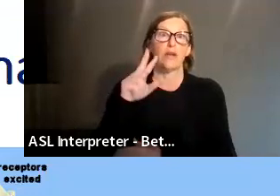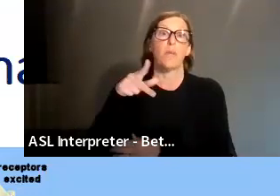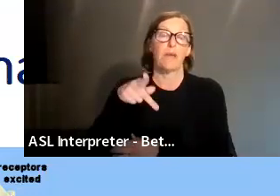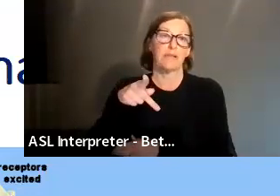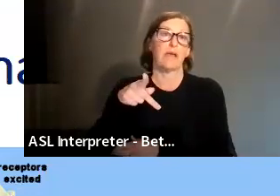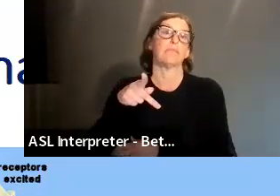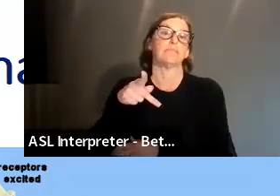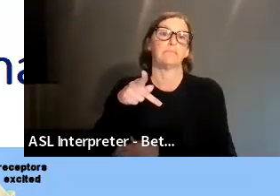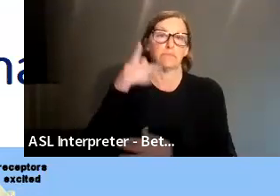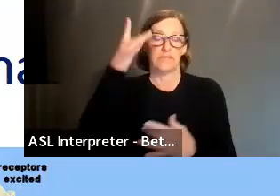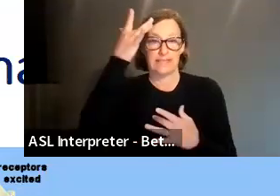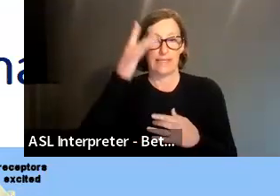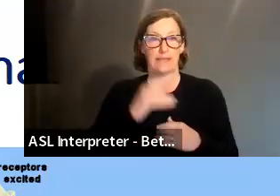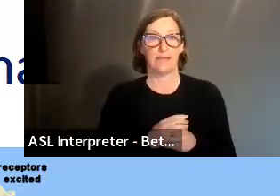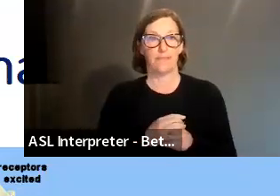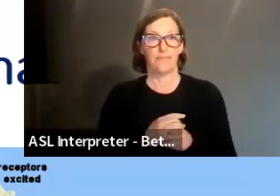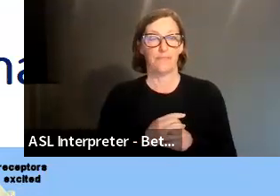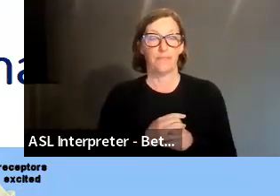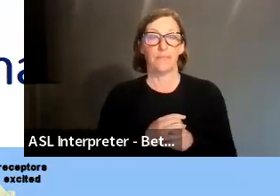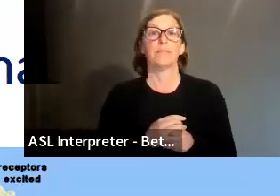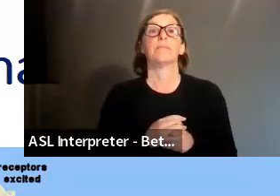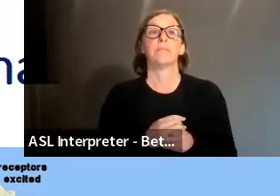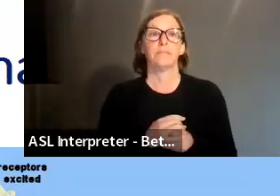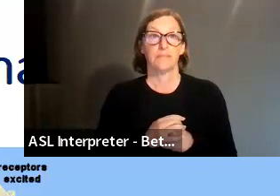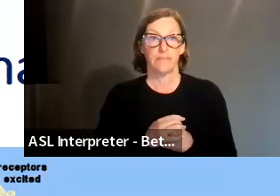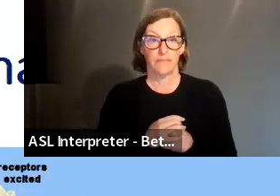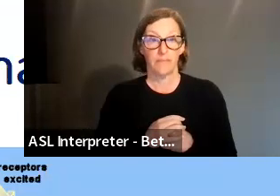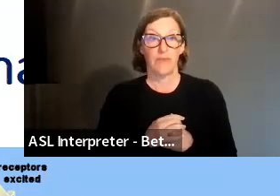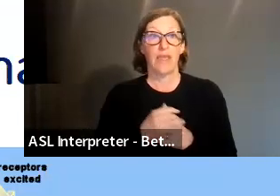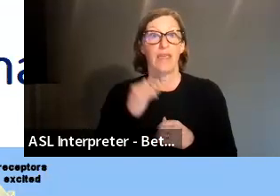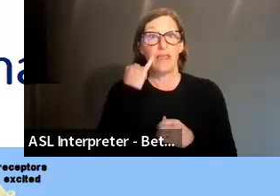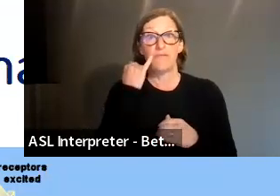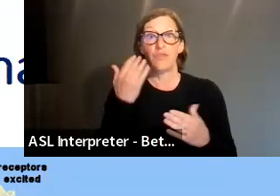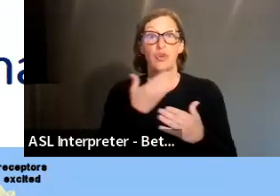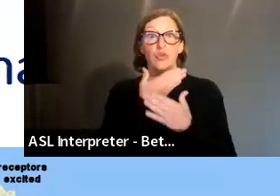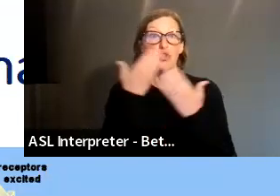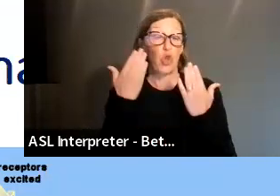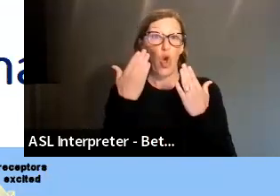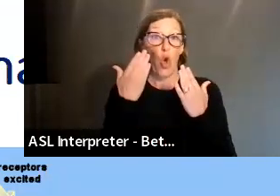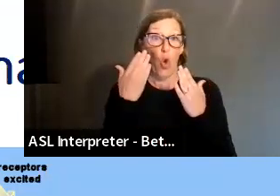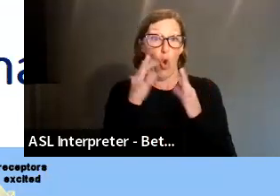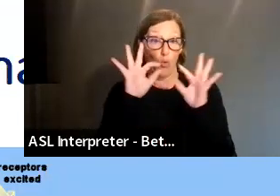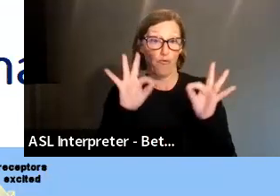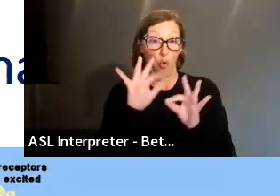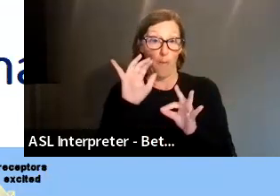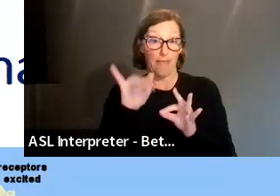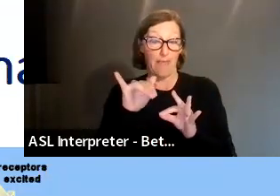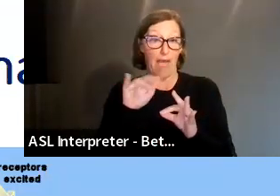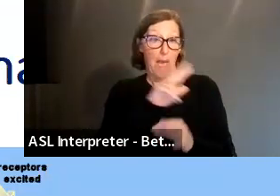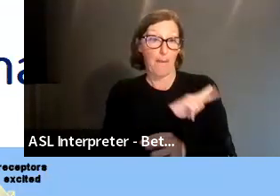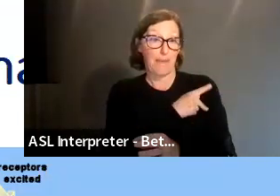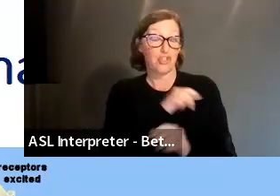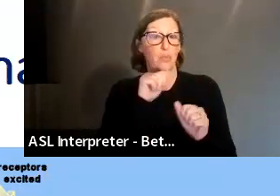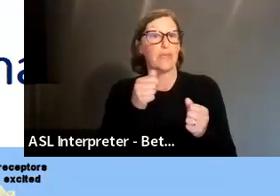To overcome the lack of cis form in this patient, we can supply the